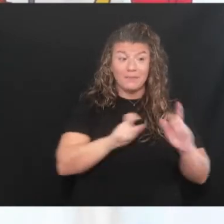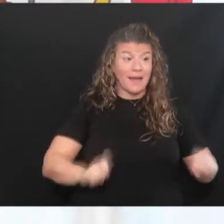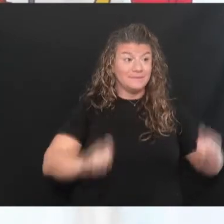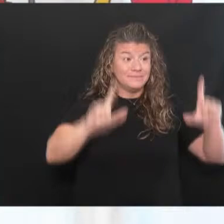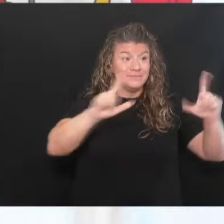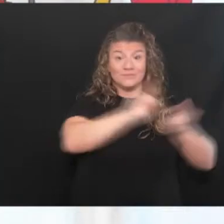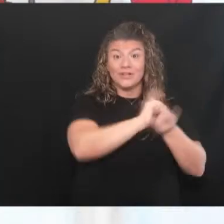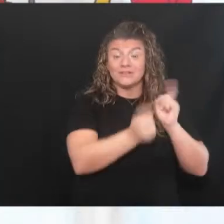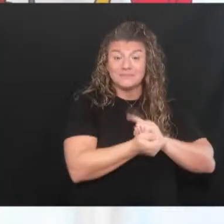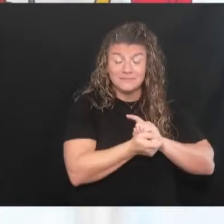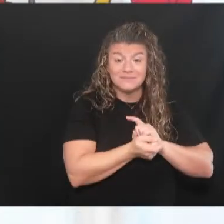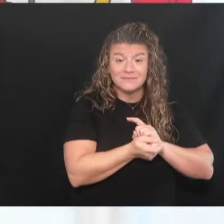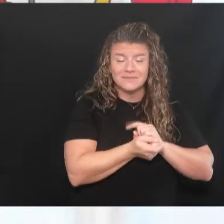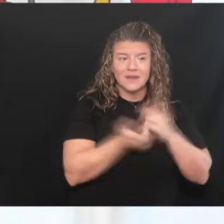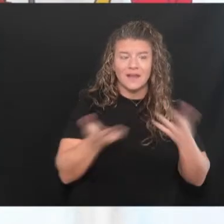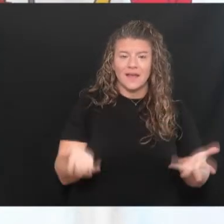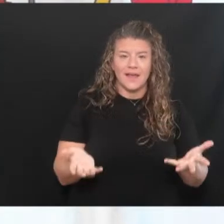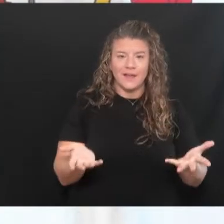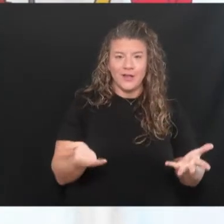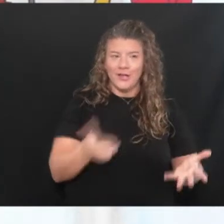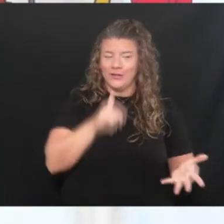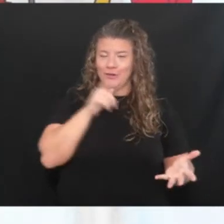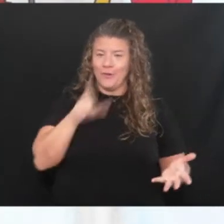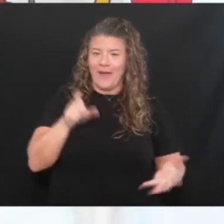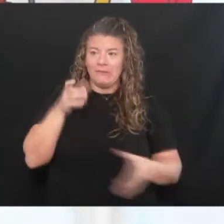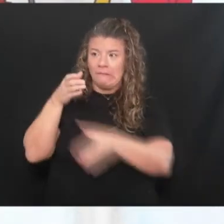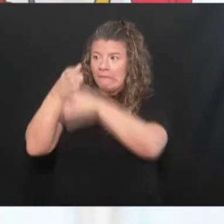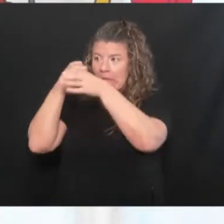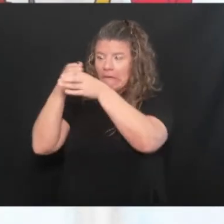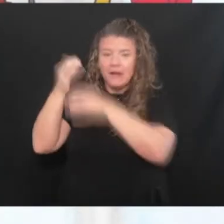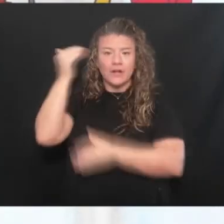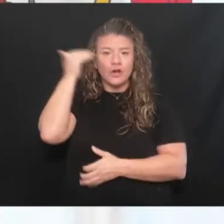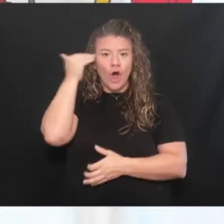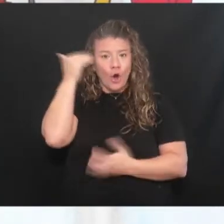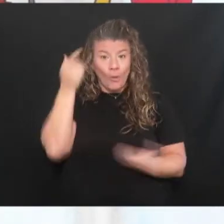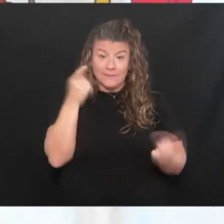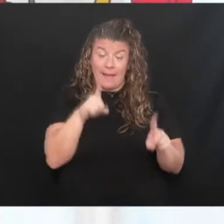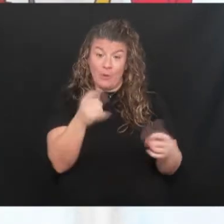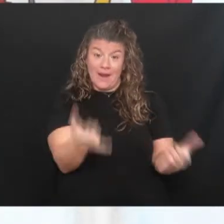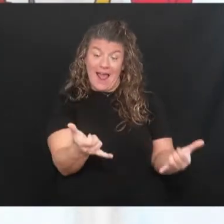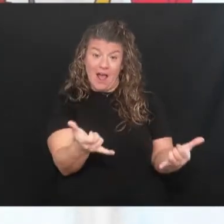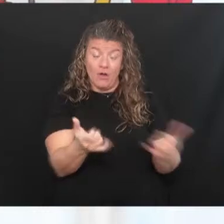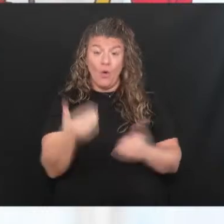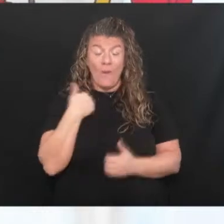it. We don't have to be rocket scientists to know that right now we've got